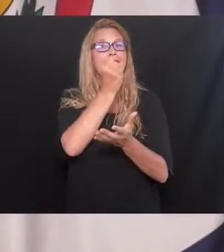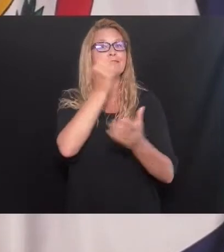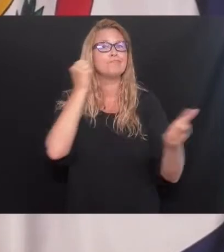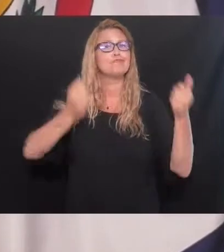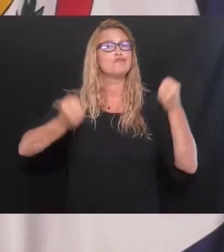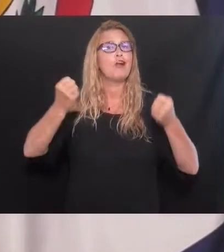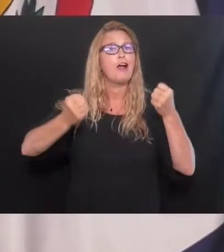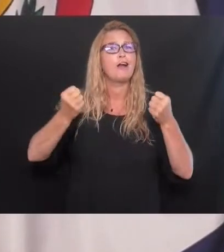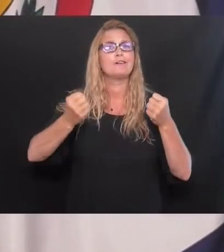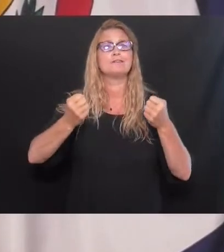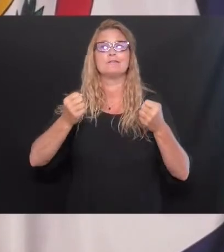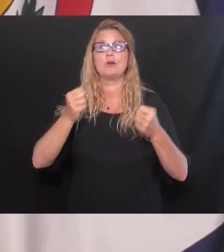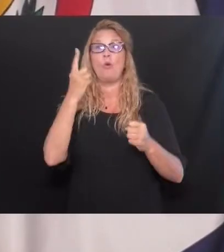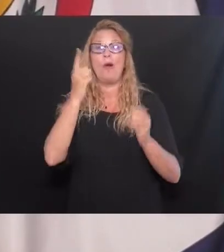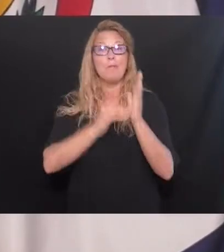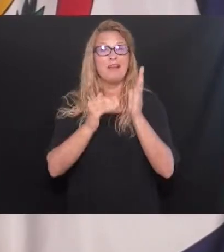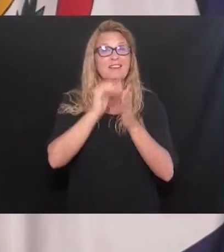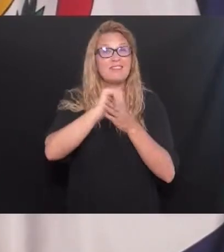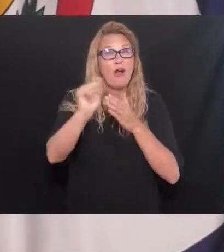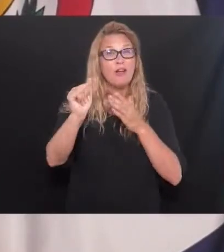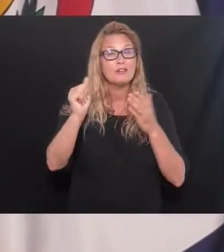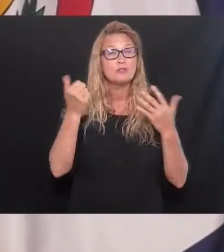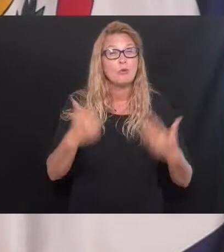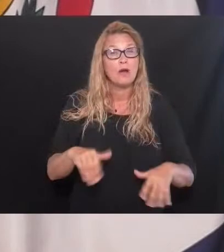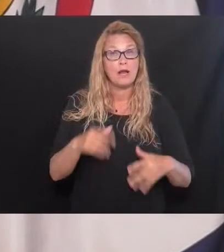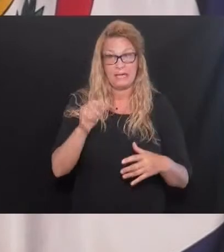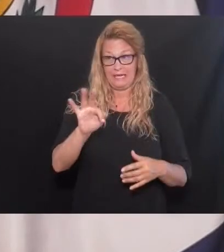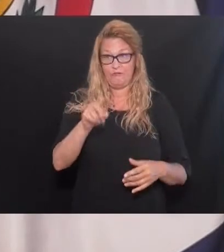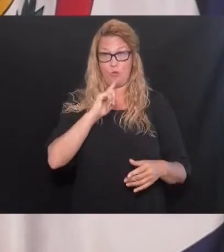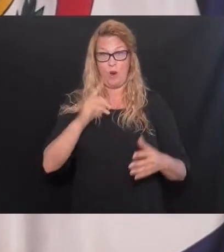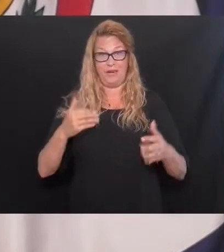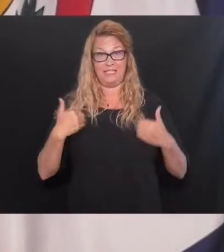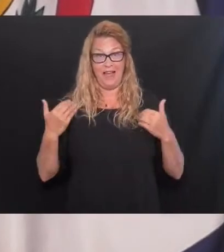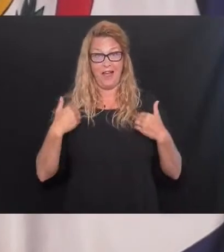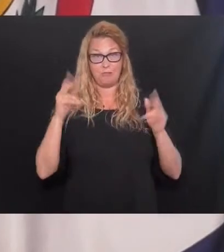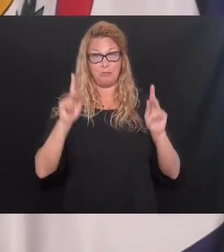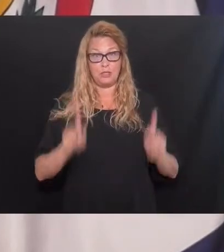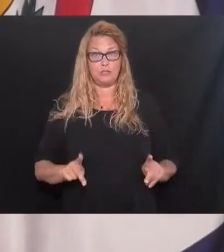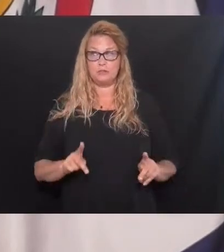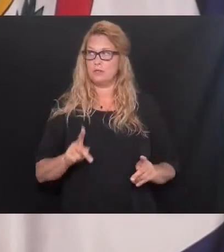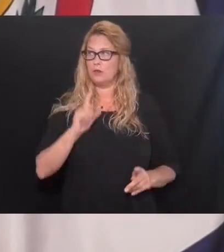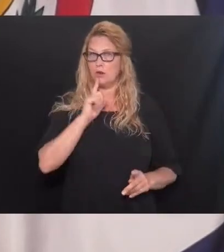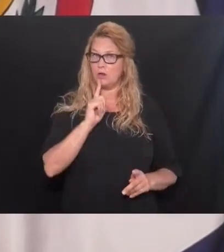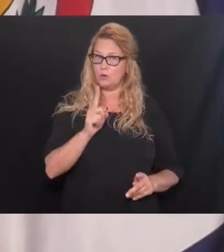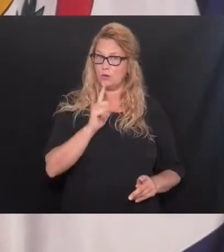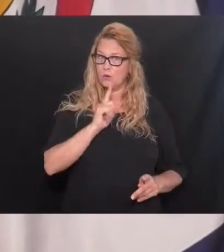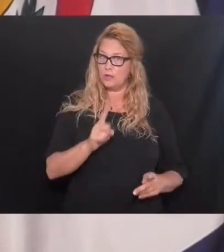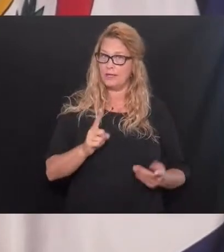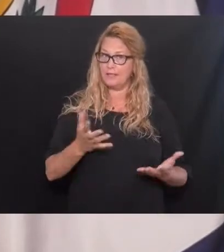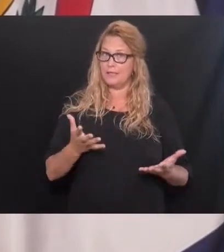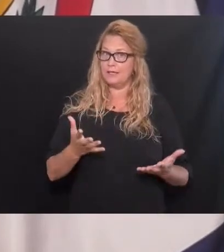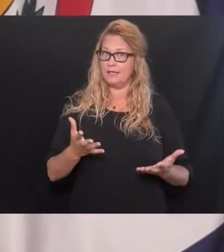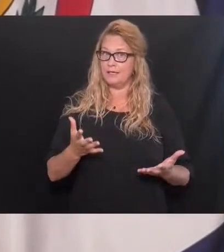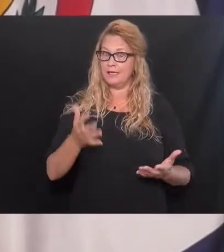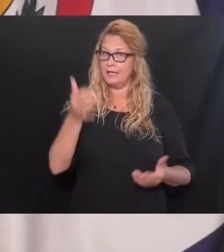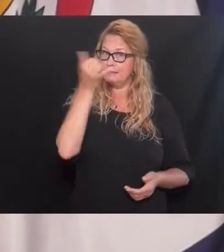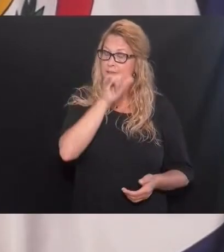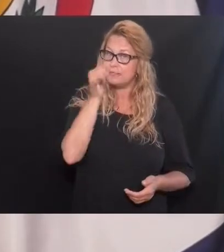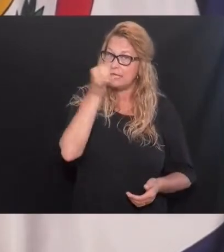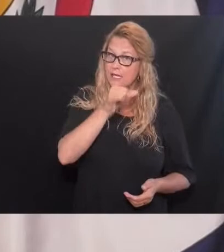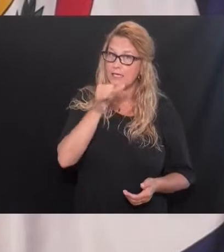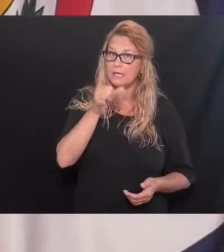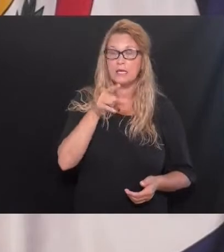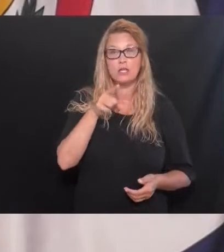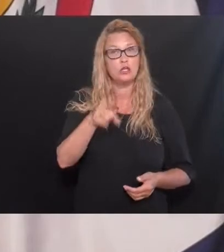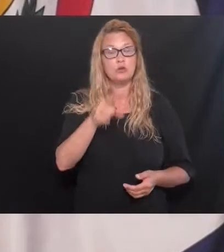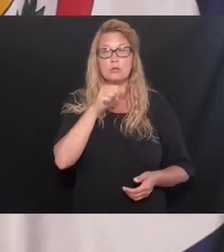million. And if you're a young person, for crying out loud, how could you be so silly? How could